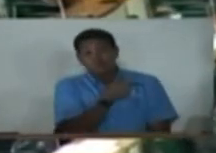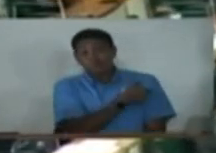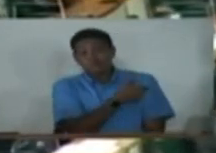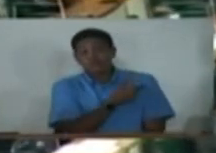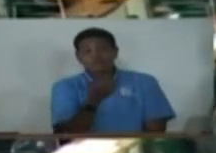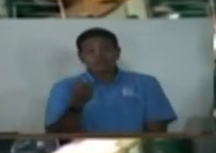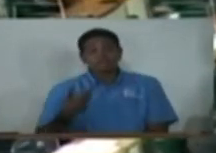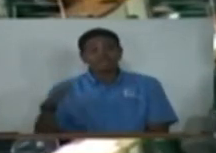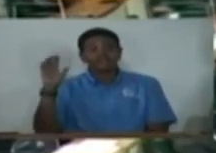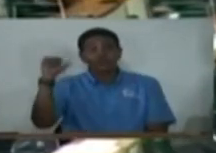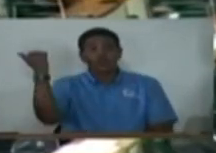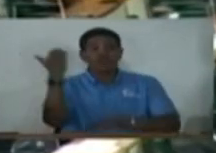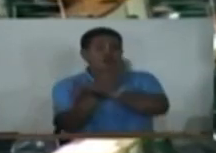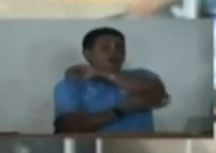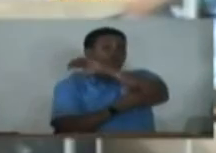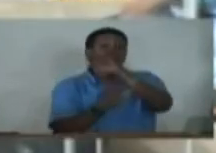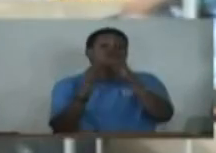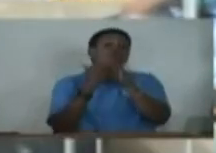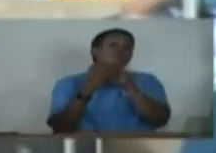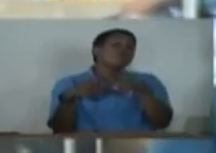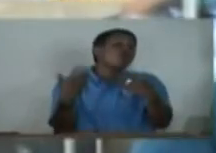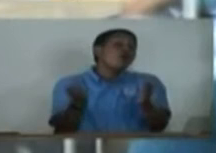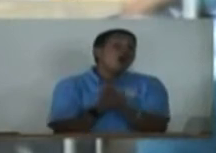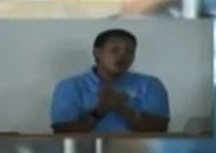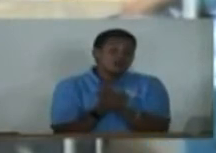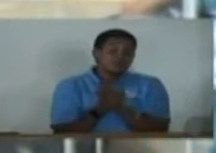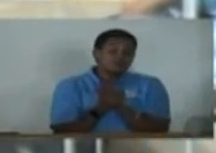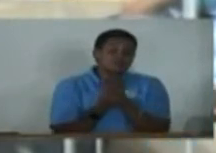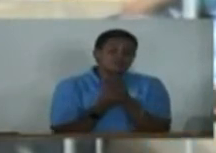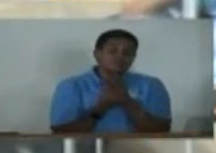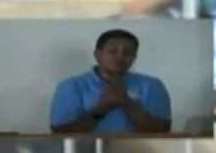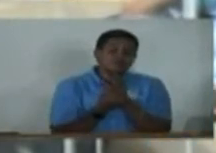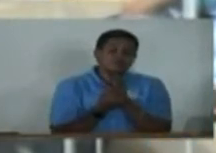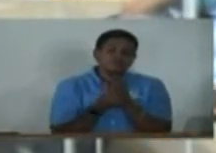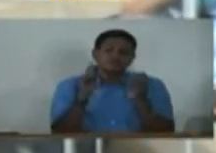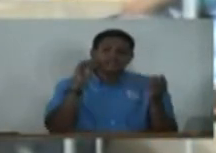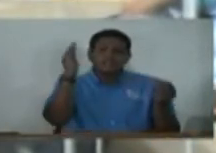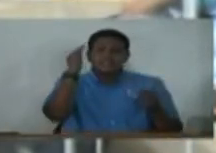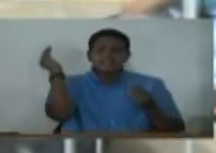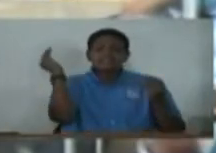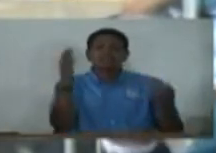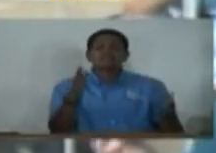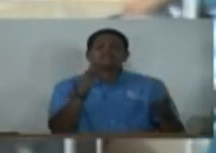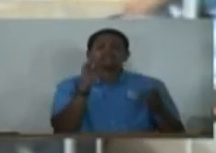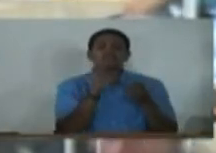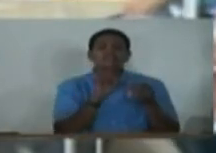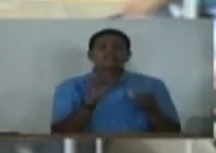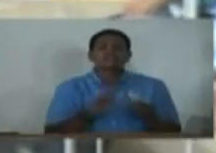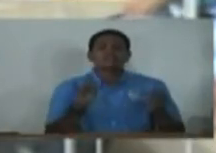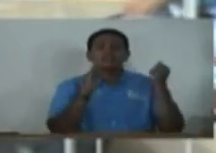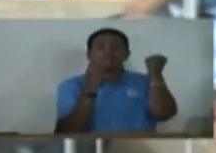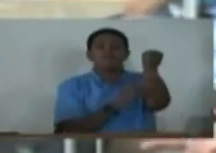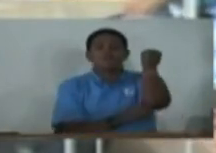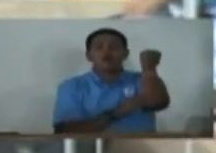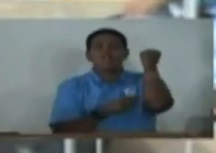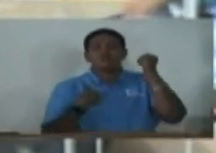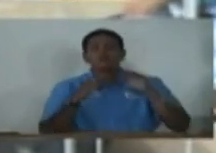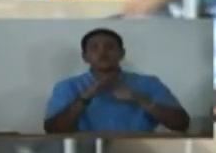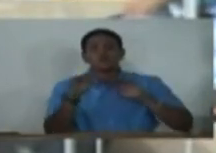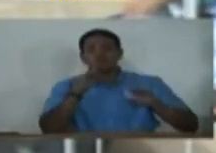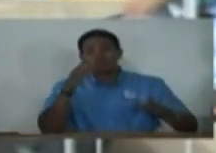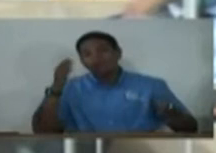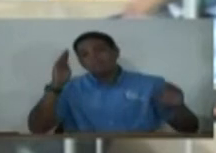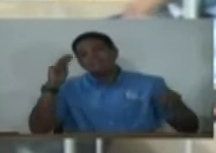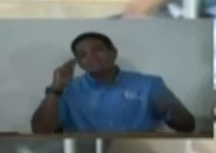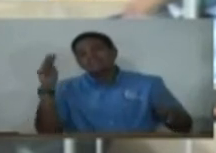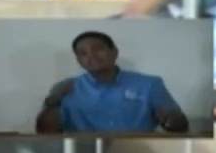The problem, Madam Speaker, is that the information dimension of poverty, which we don't usually pay attention to,